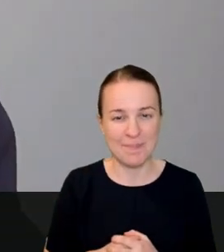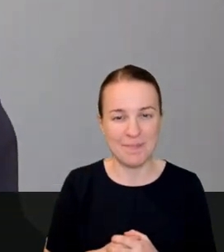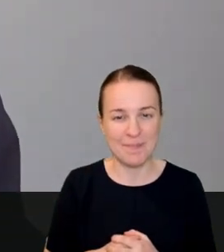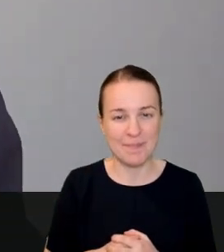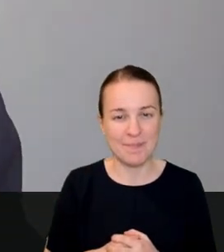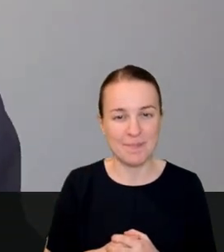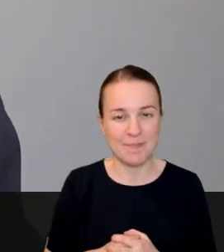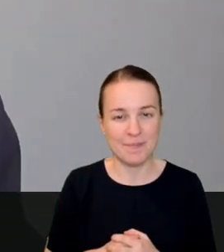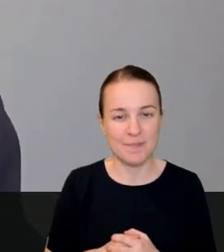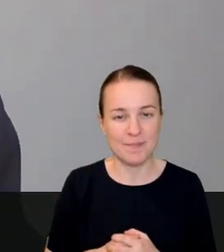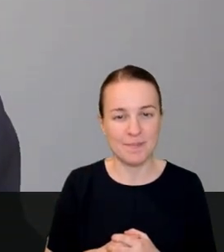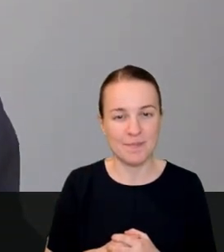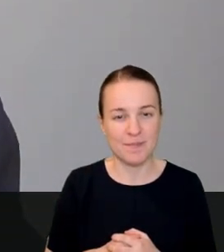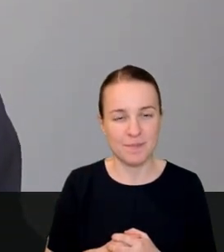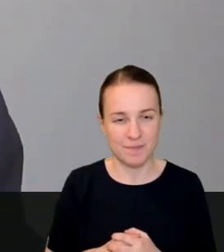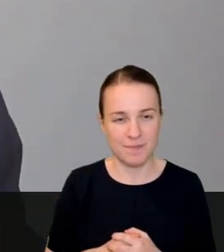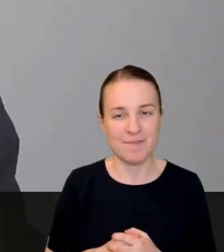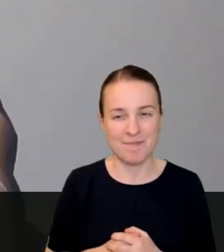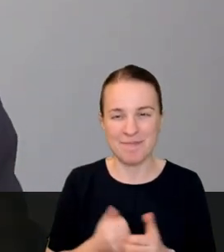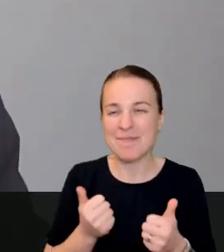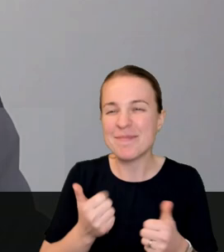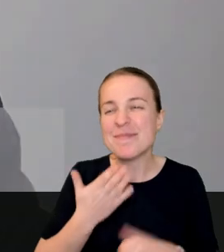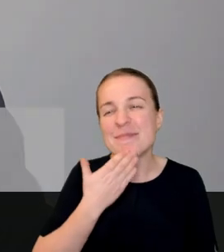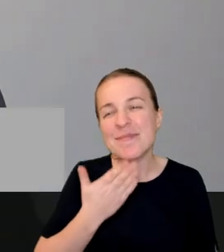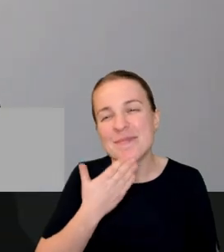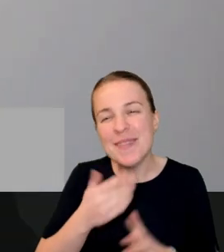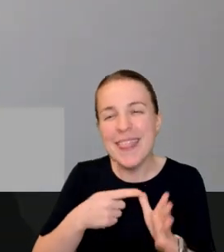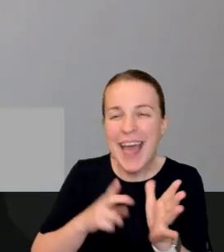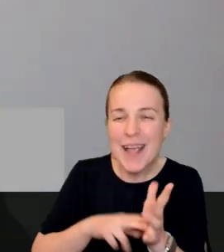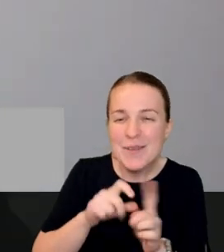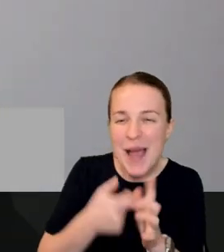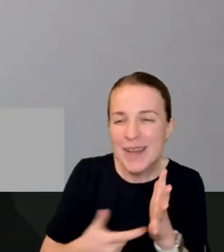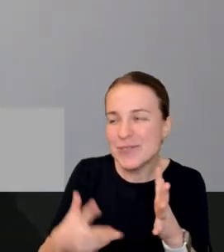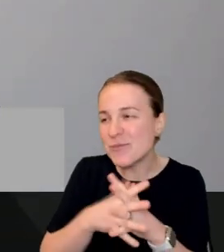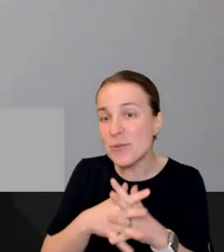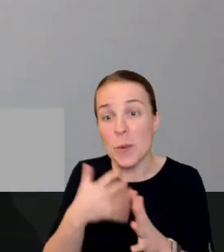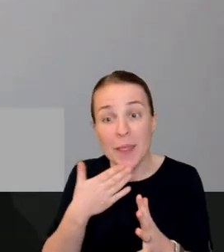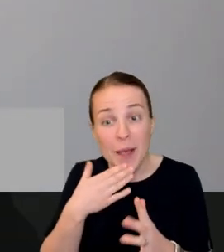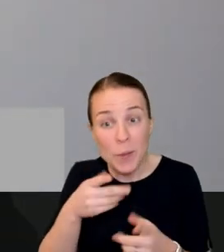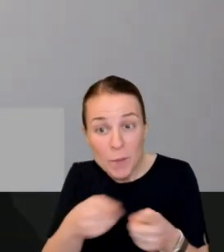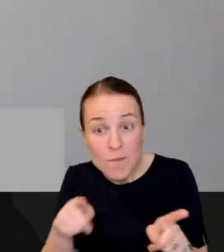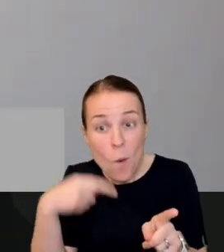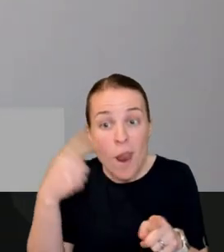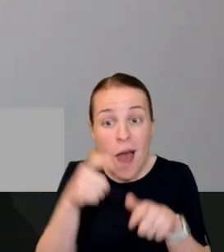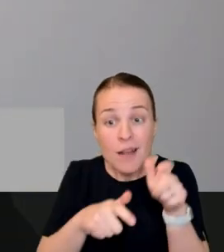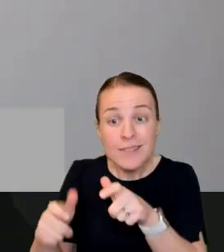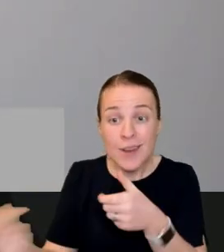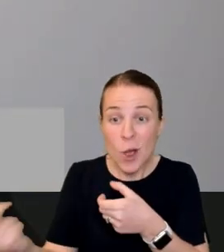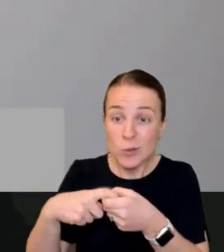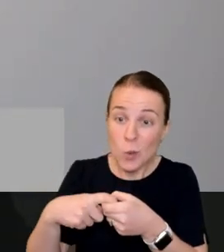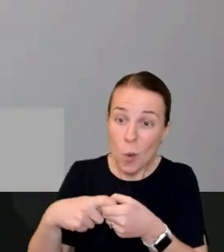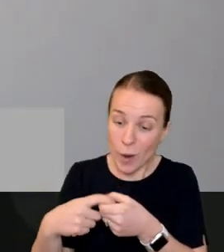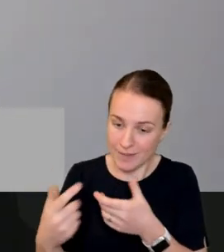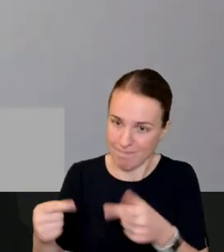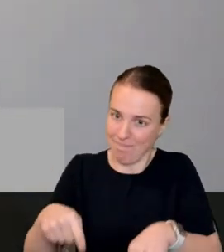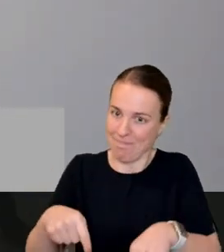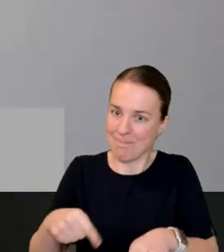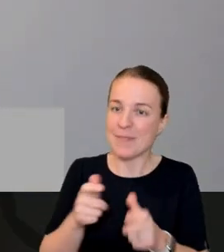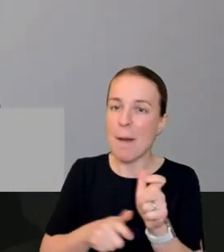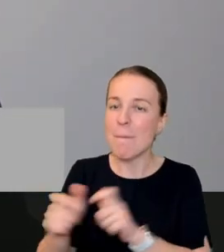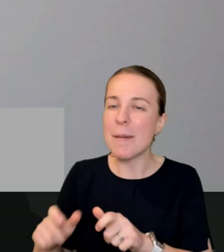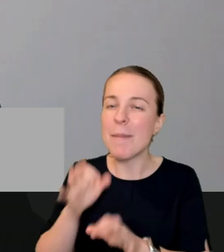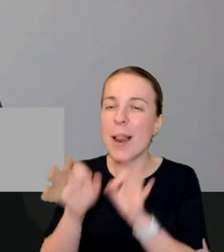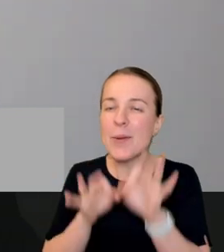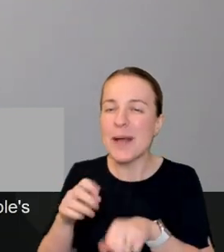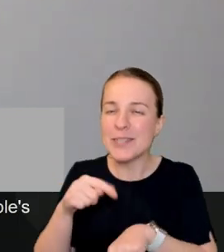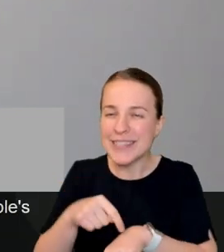Well, thank you, Andrew. Thank you, everyone, the Londoners who've joined this People's Question Time. I know there's lots happening in the